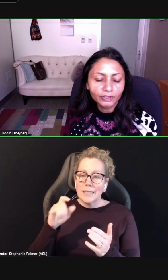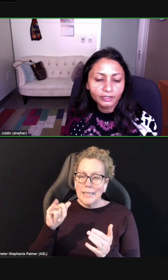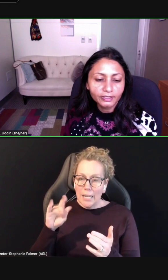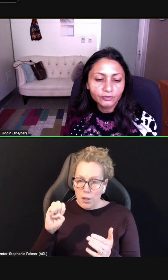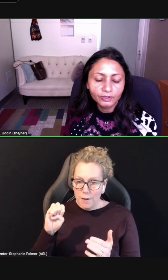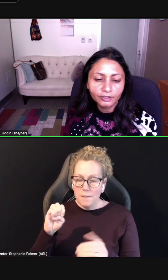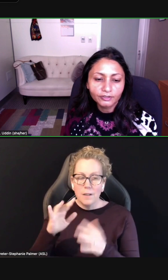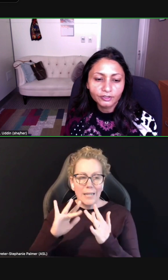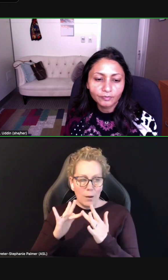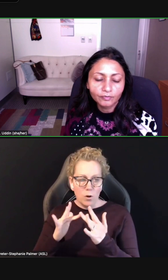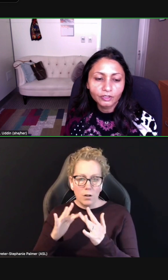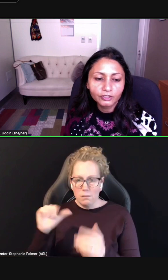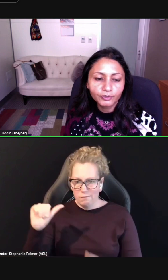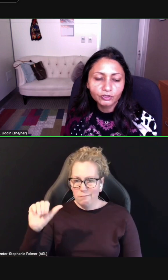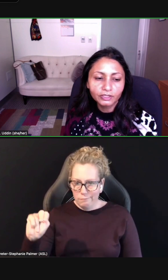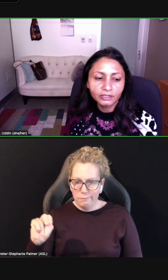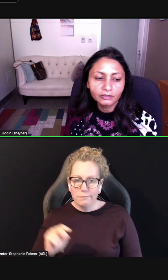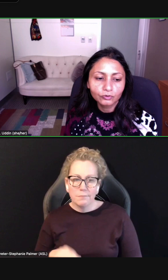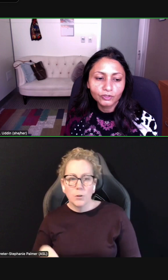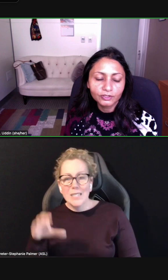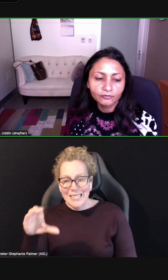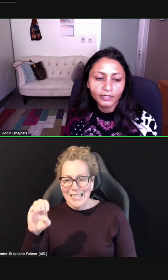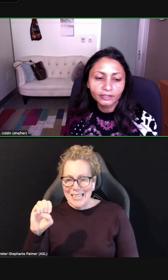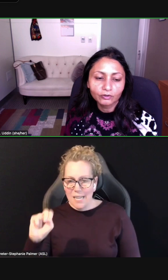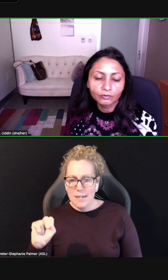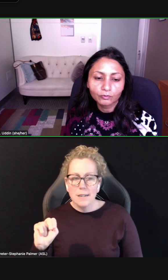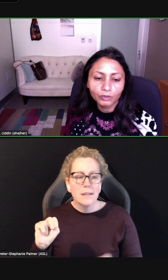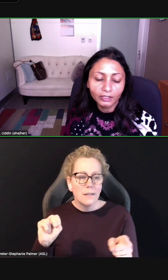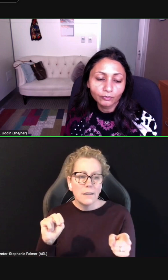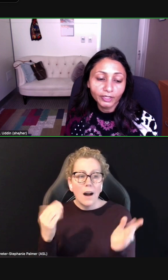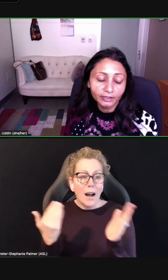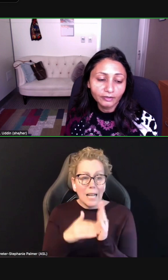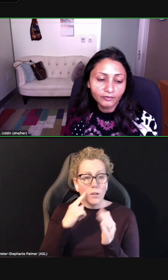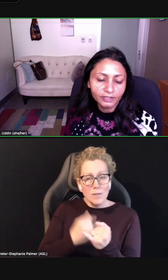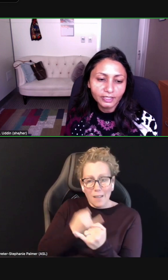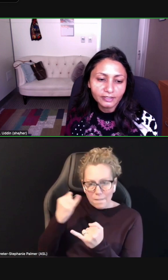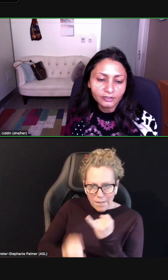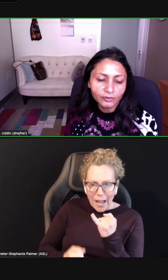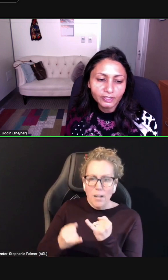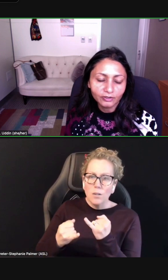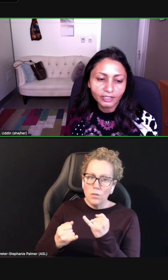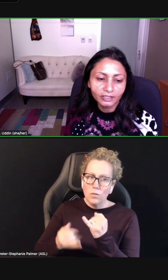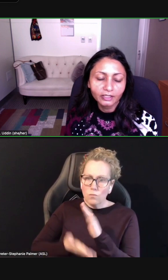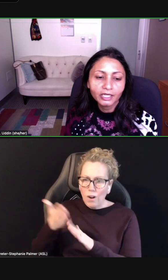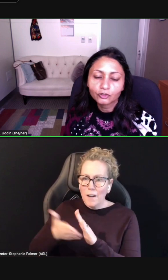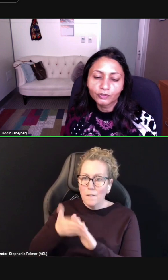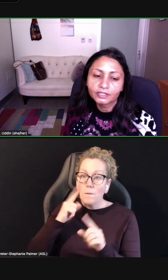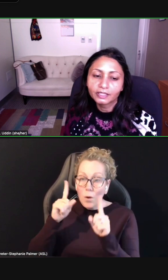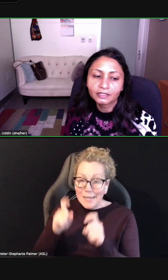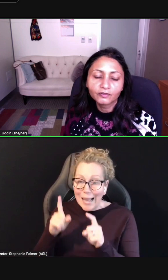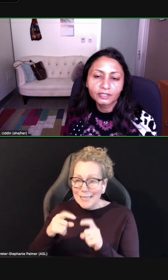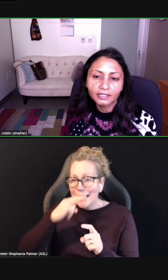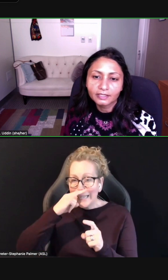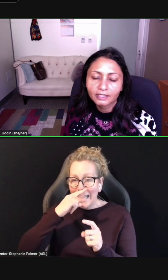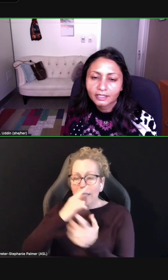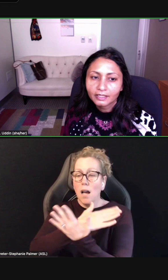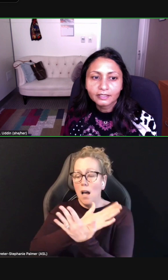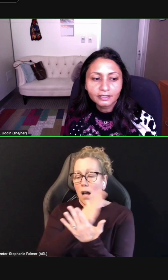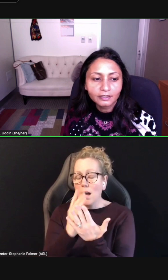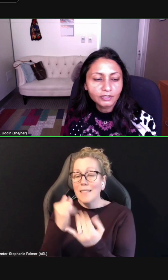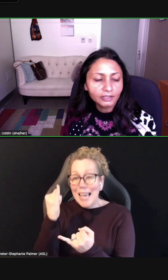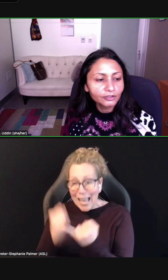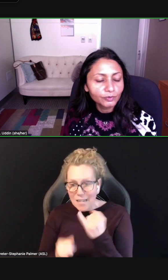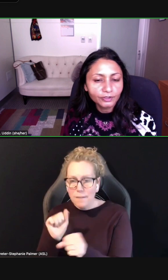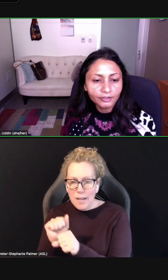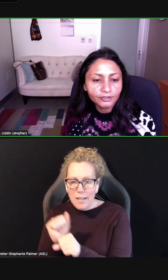engaged more in kids with autism, especially towards the final run of the task. So as they're getting towards the end of the task,